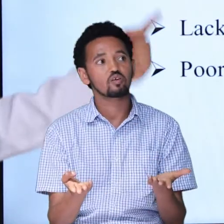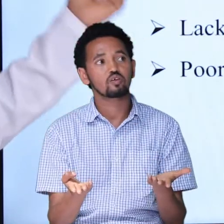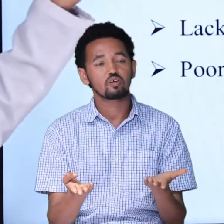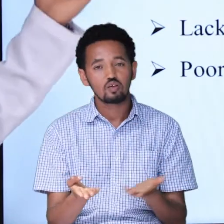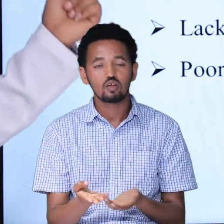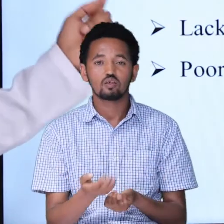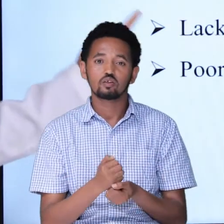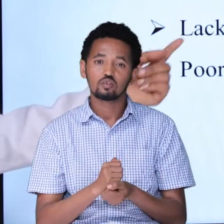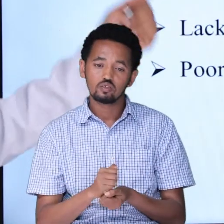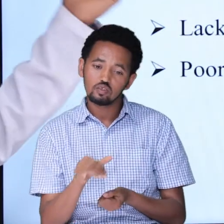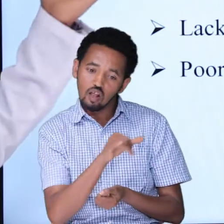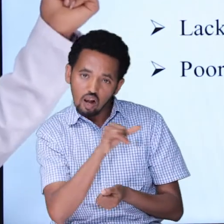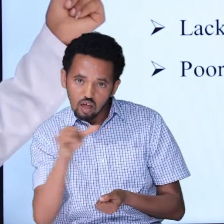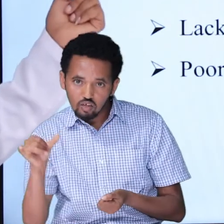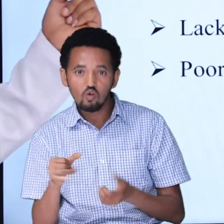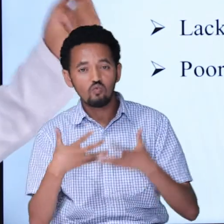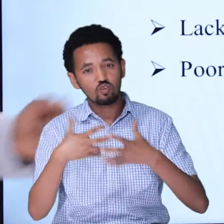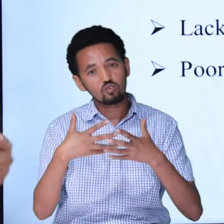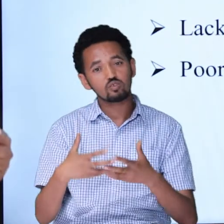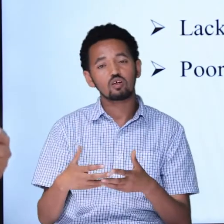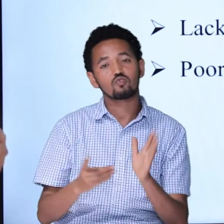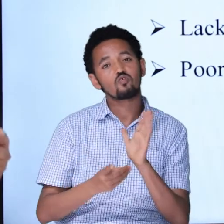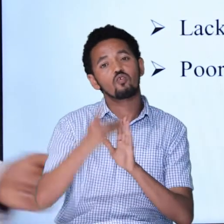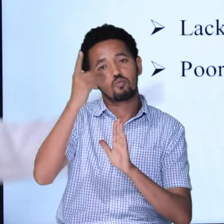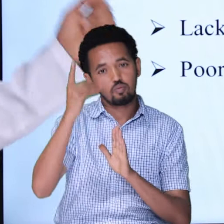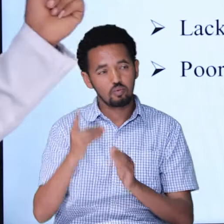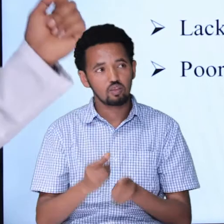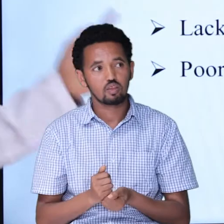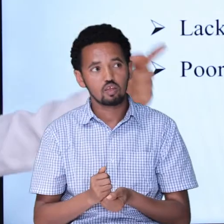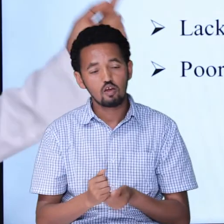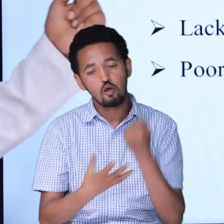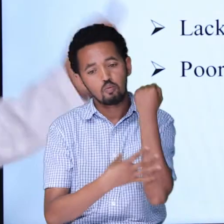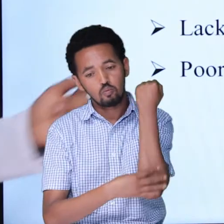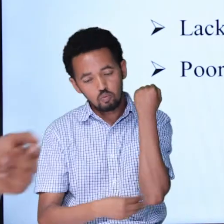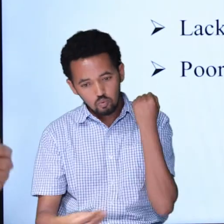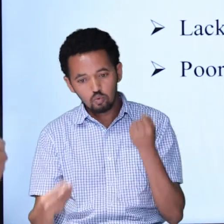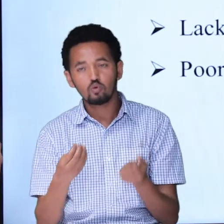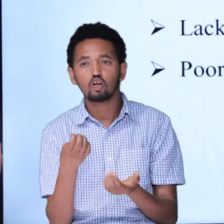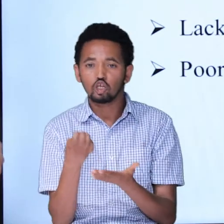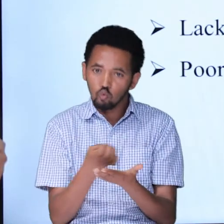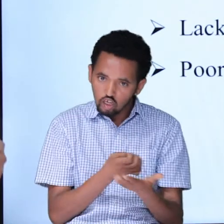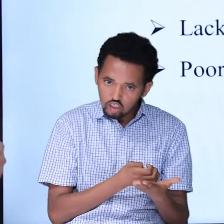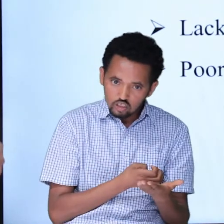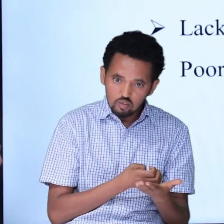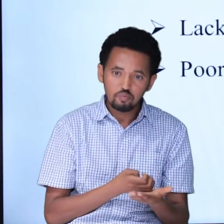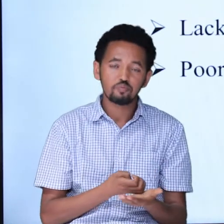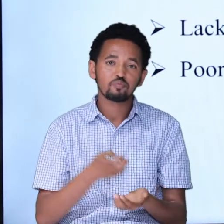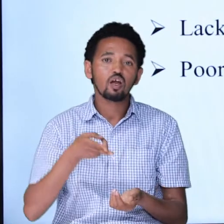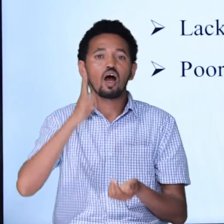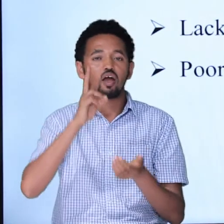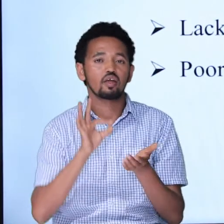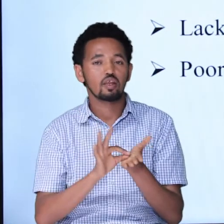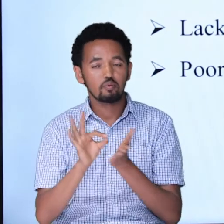lack of industrial development, poor education, or high number